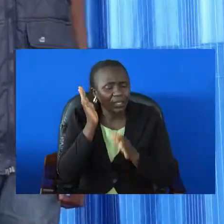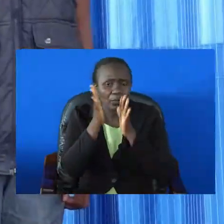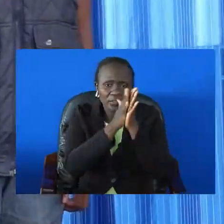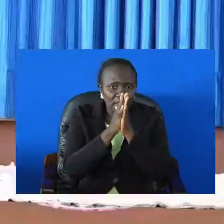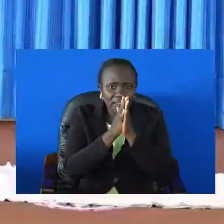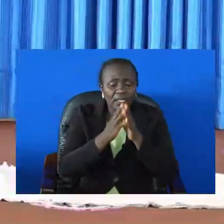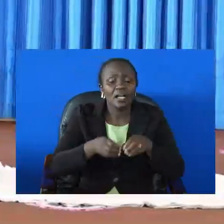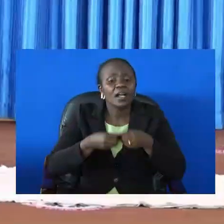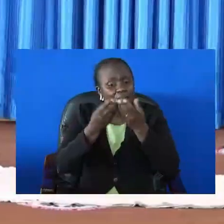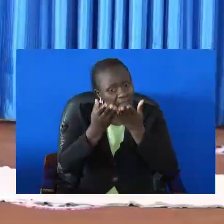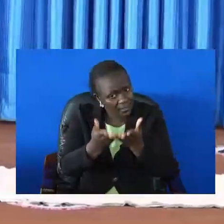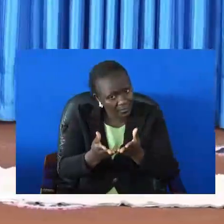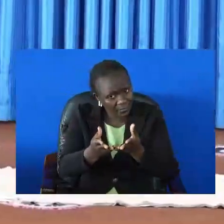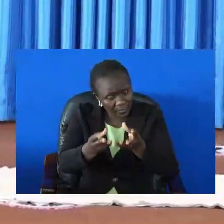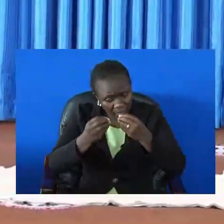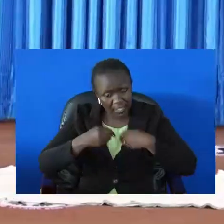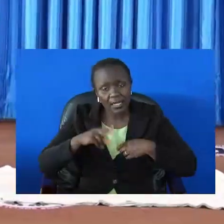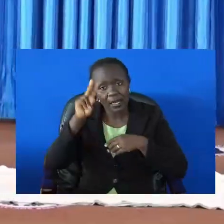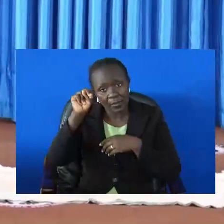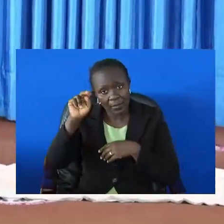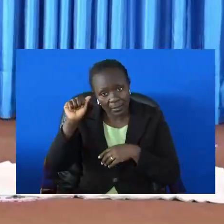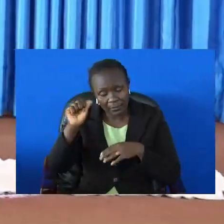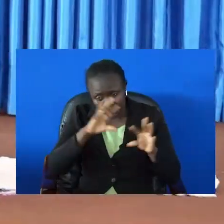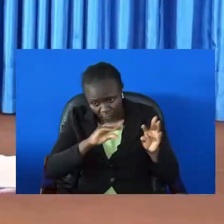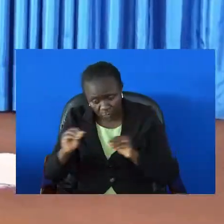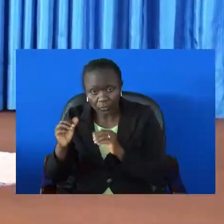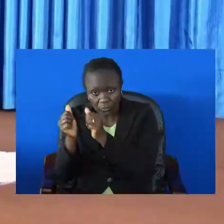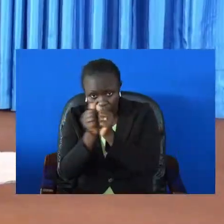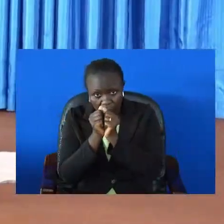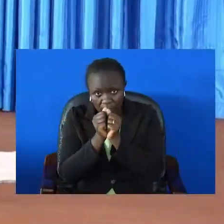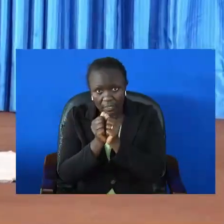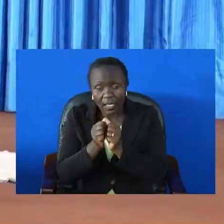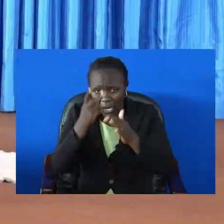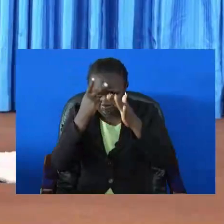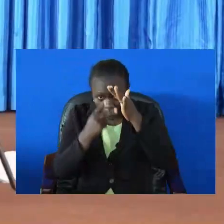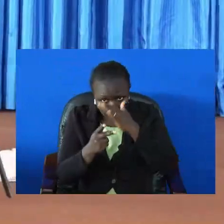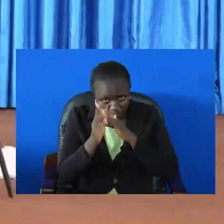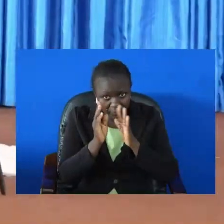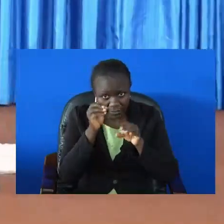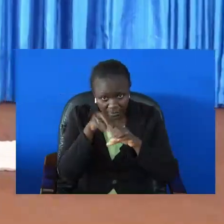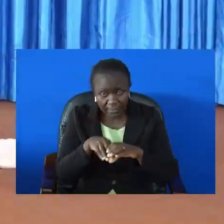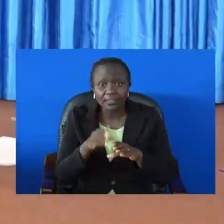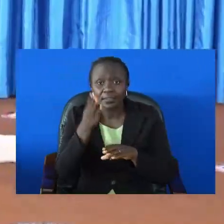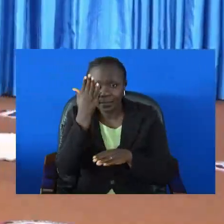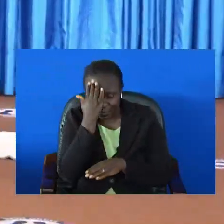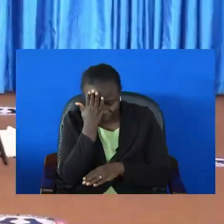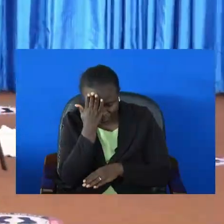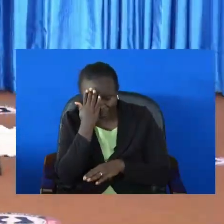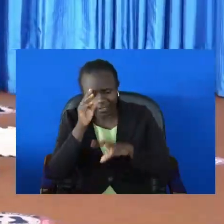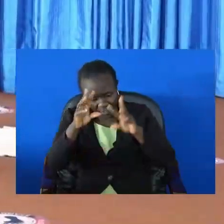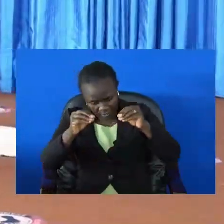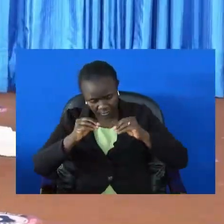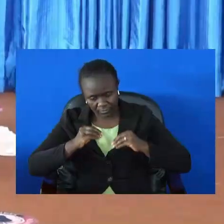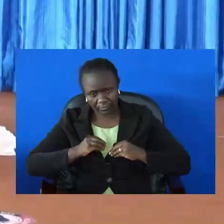king to allow Naaman to go with him, so Naaman would know that there was a prophet in Israel.